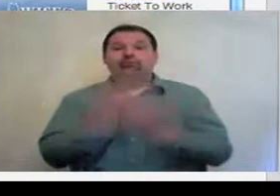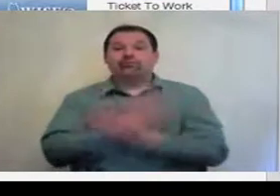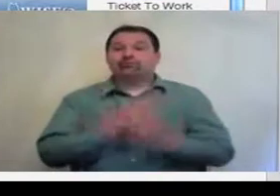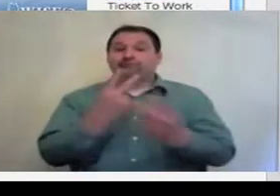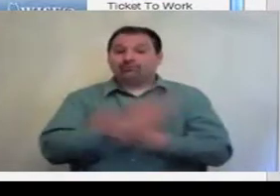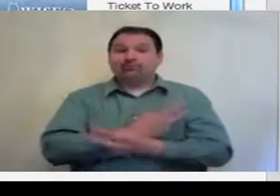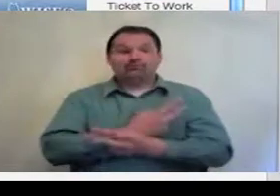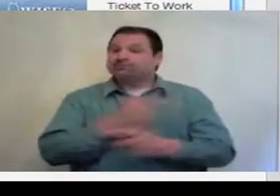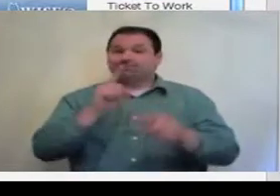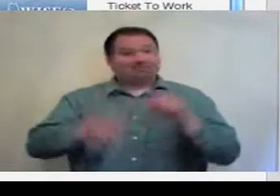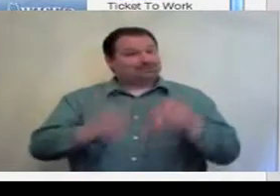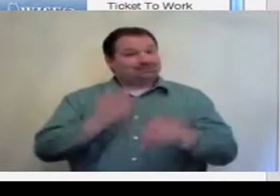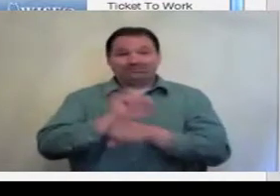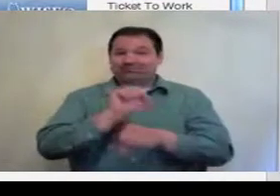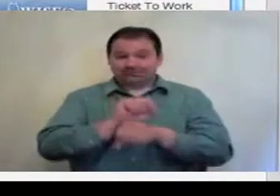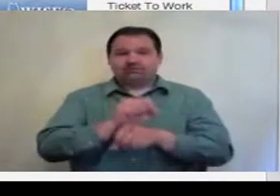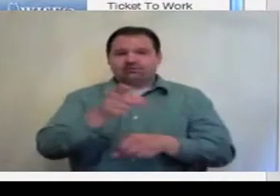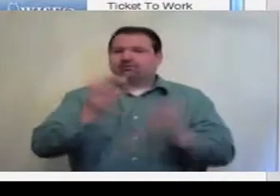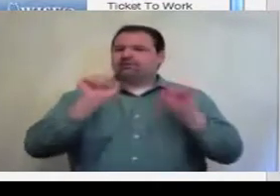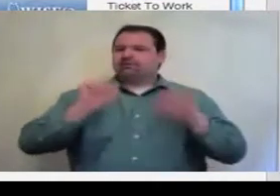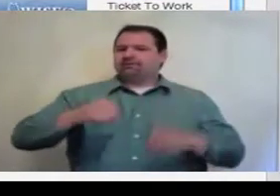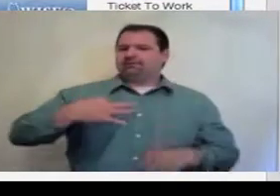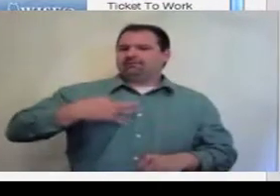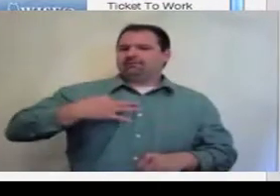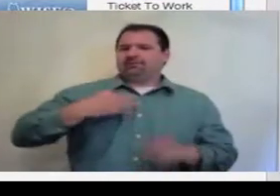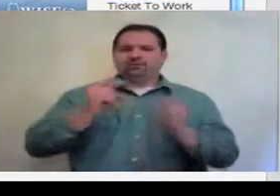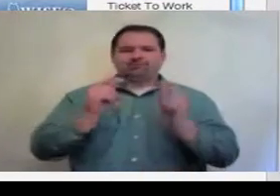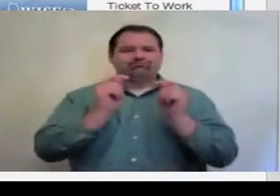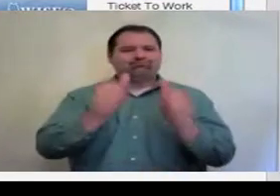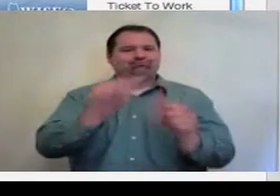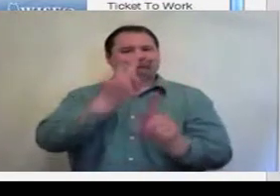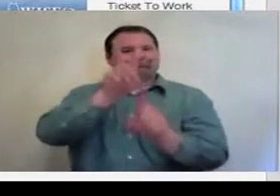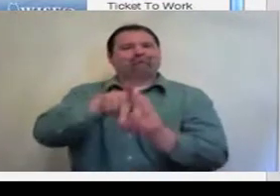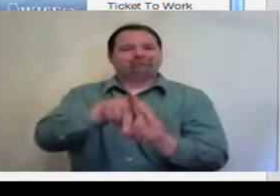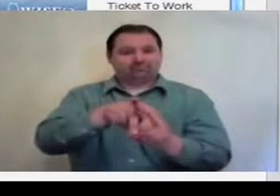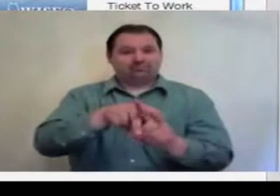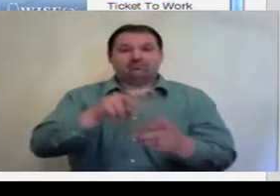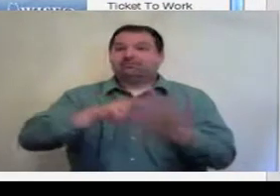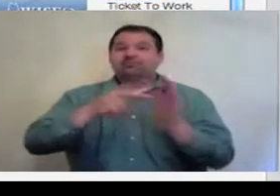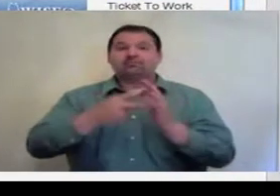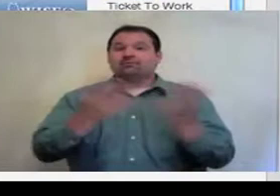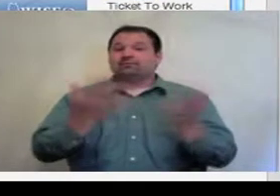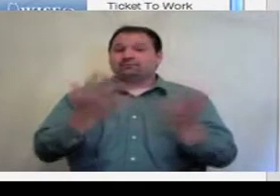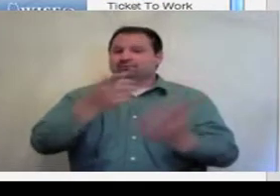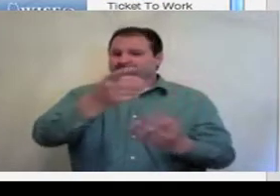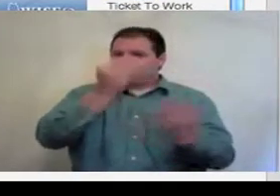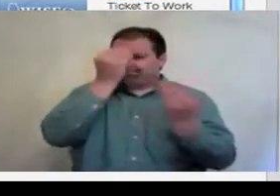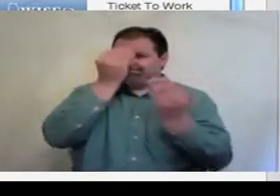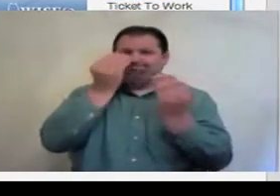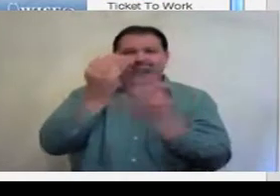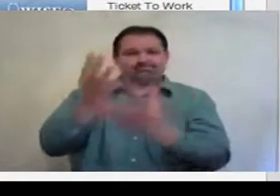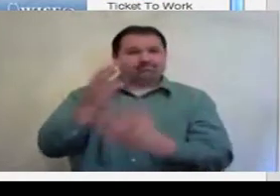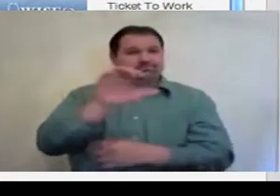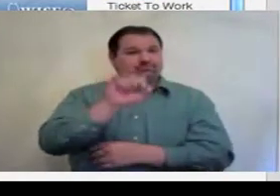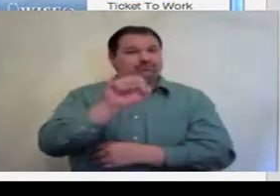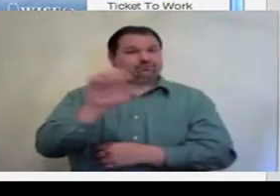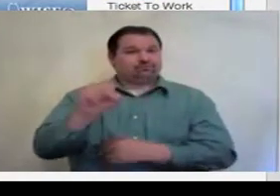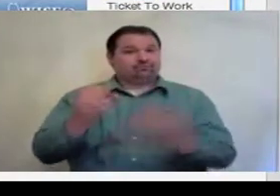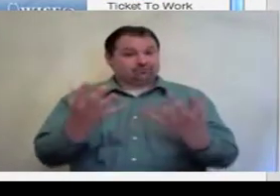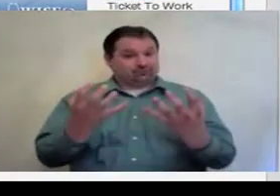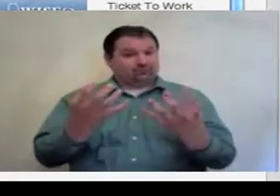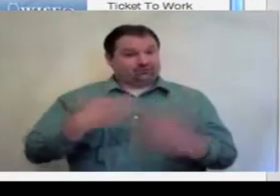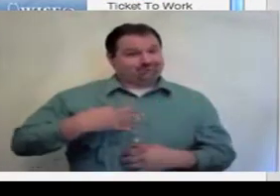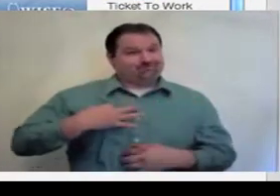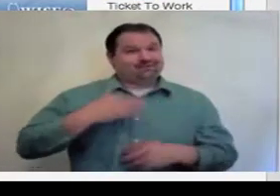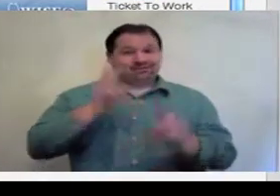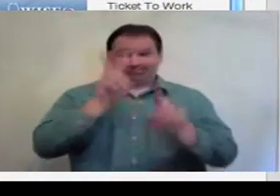gotten worse so that you can't work, you can apply for expedited reinstatement. And the way that this works is that you tell Social Security you would like to apply